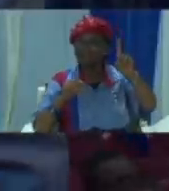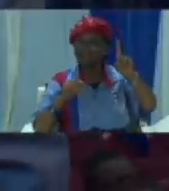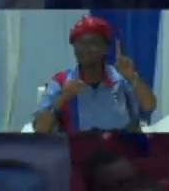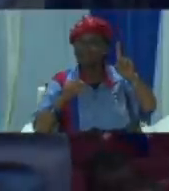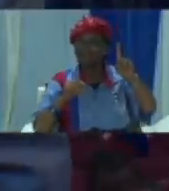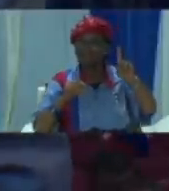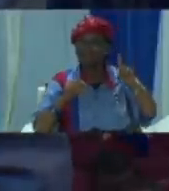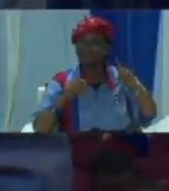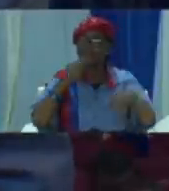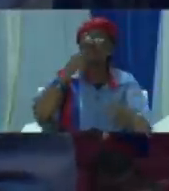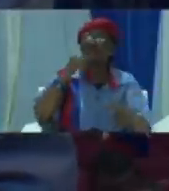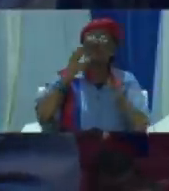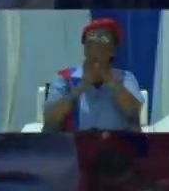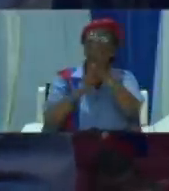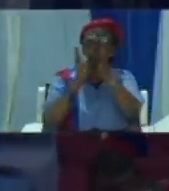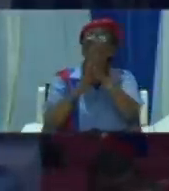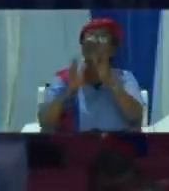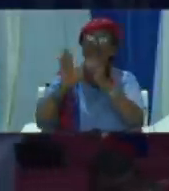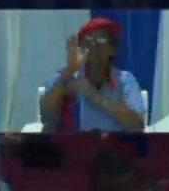Praise God.